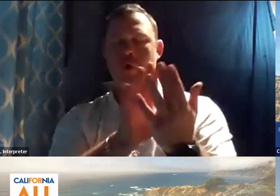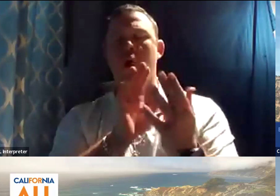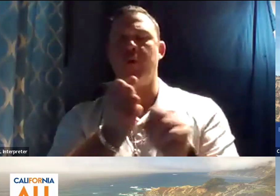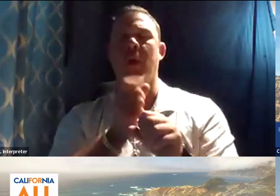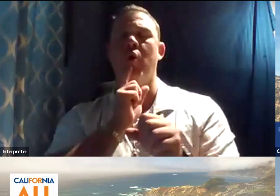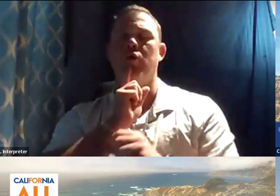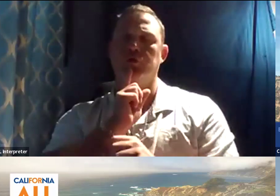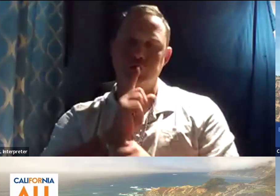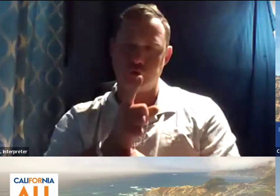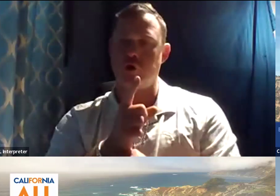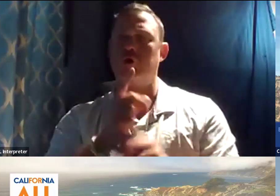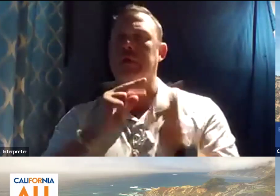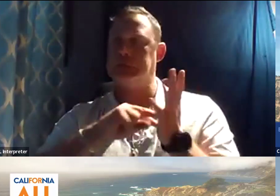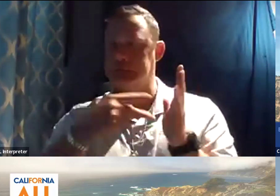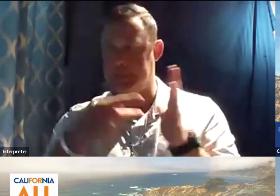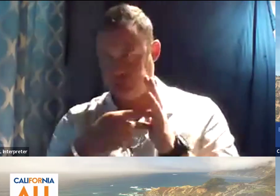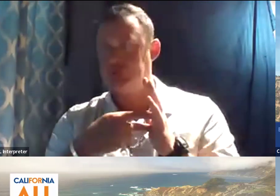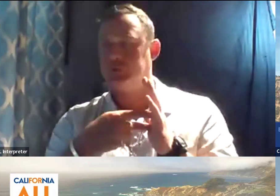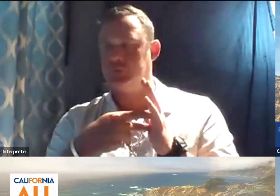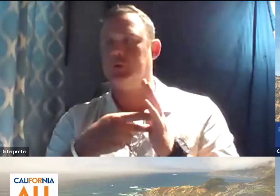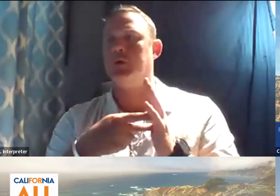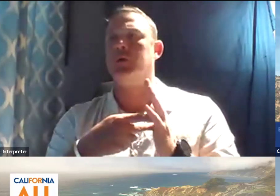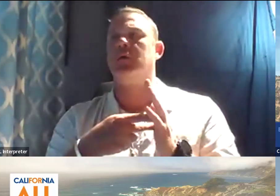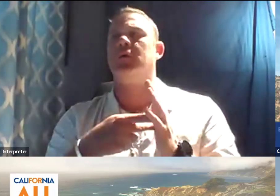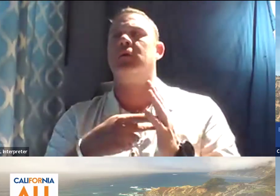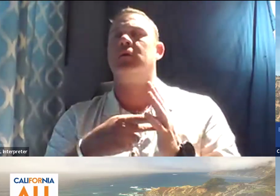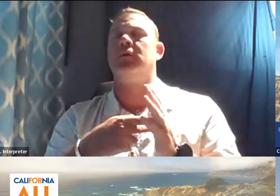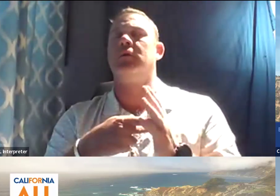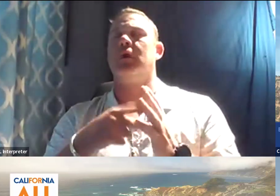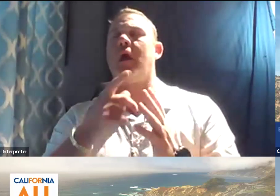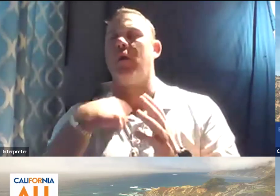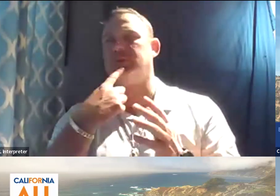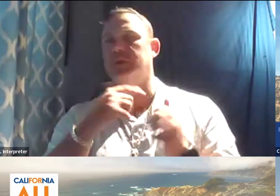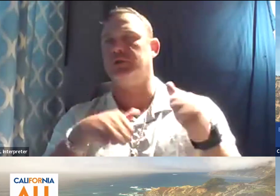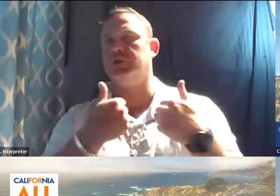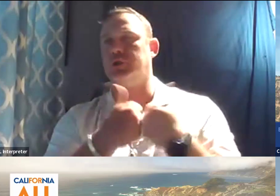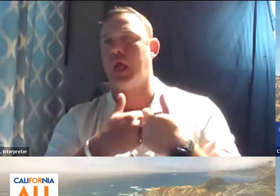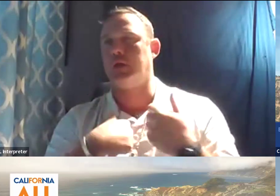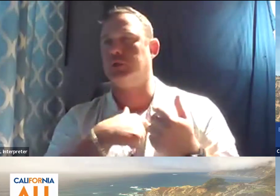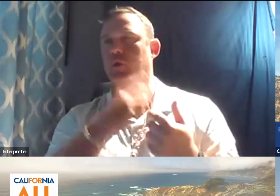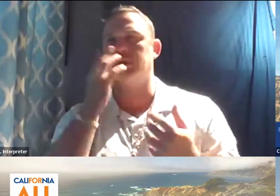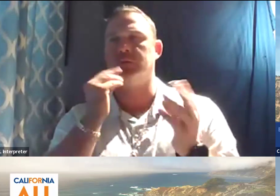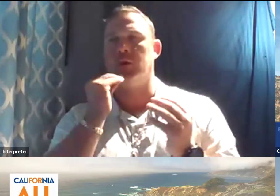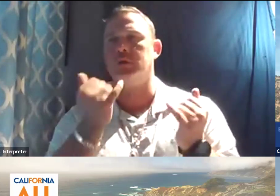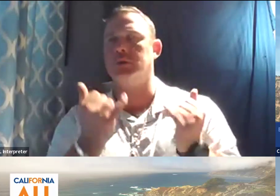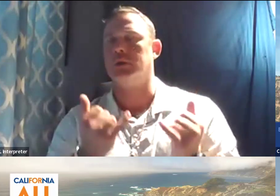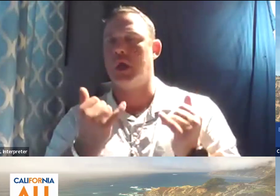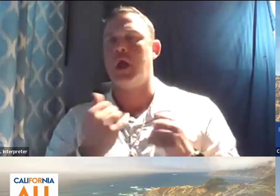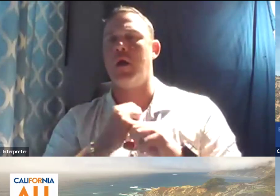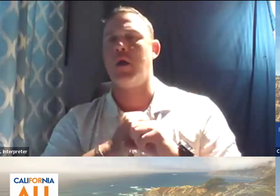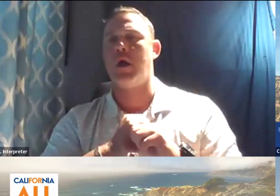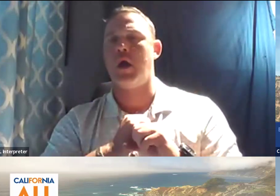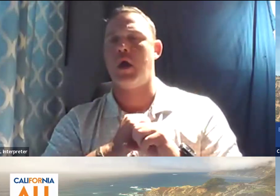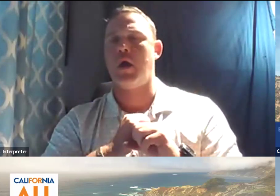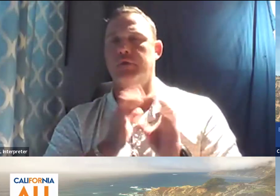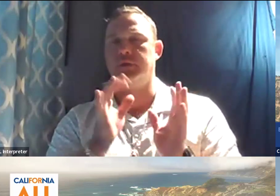there's intentionality. I would say the challenging thing that we're experiencing right now is obviously